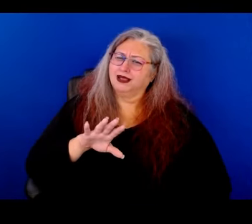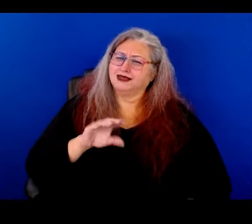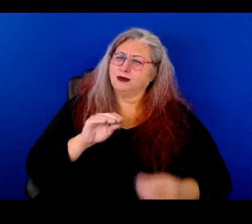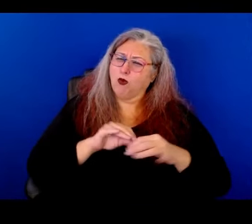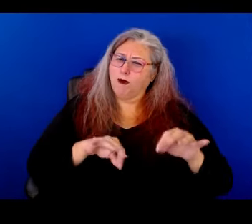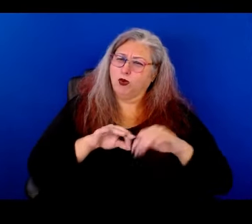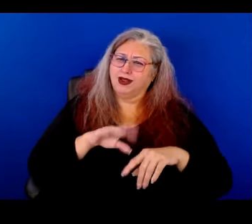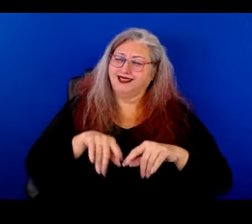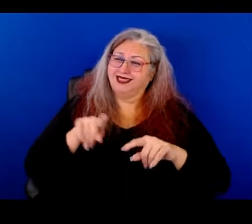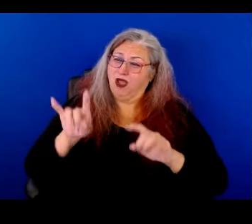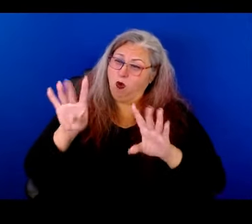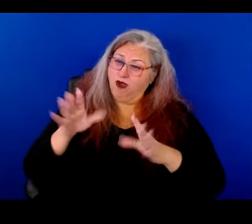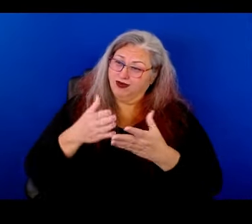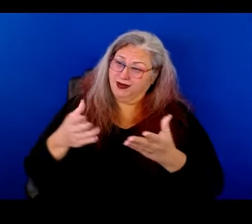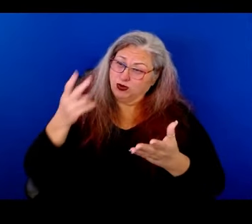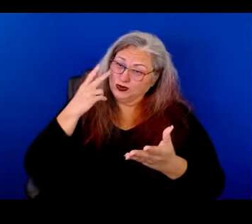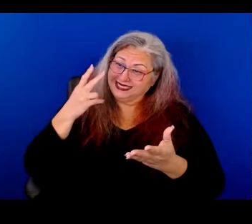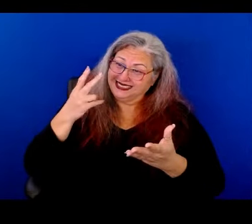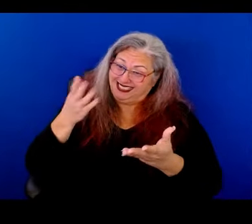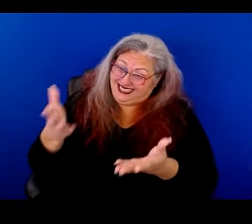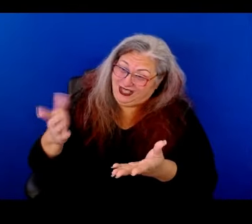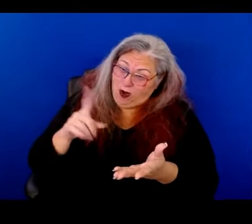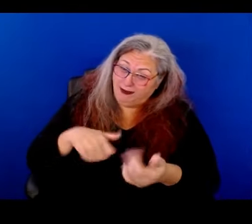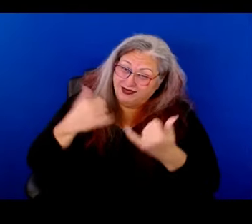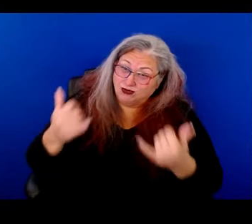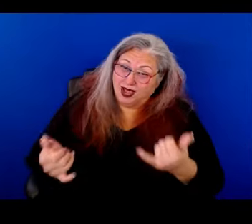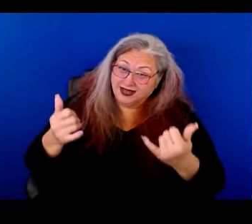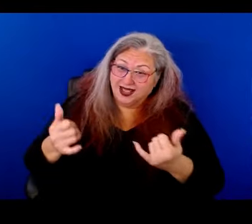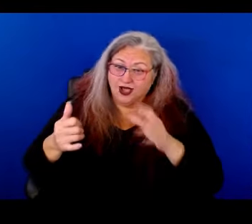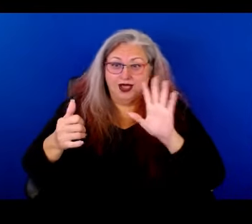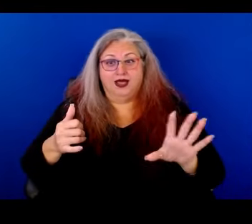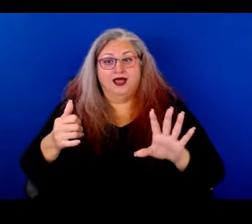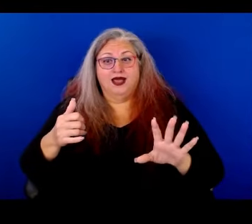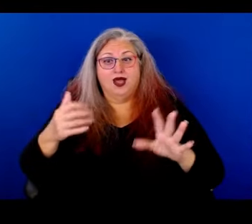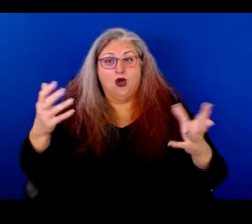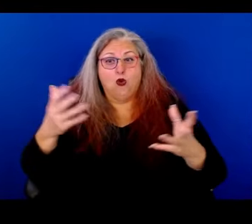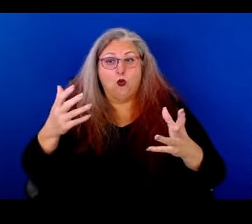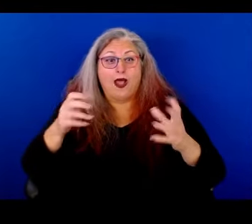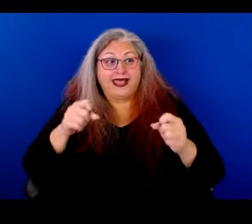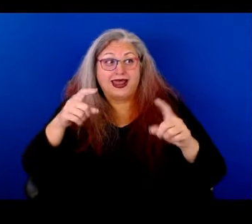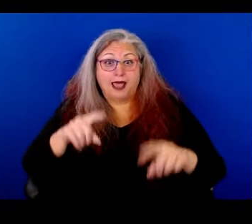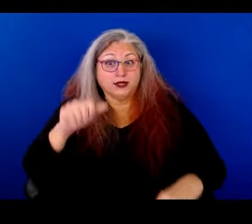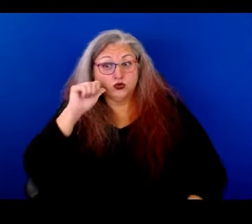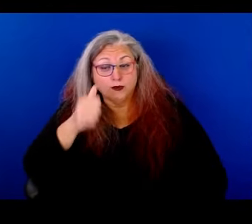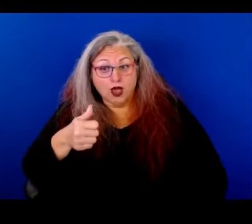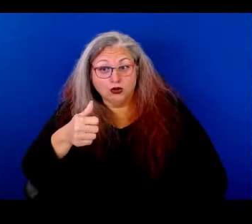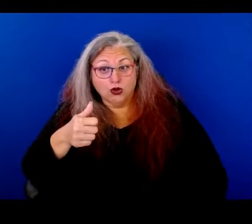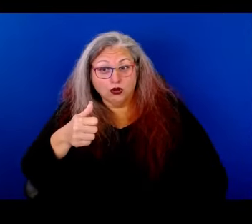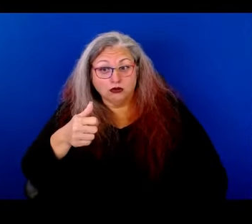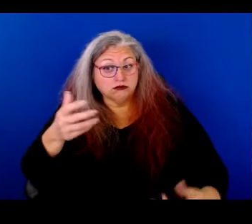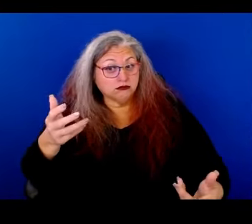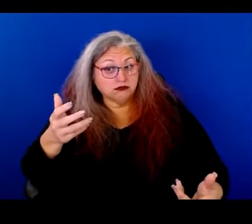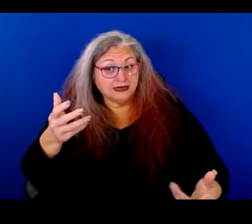more important than the horror film I'm living in right now. Right now. Exactly. What could happen